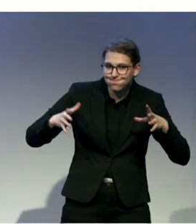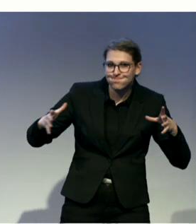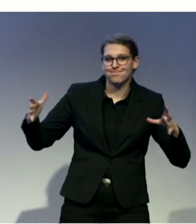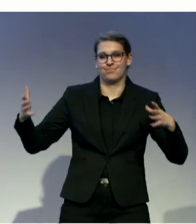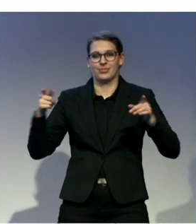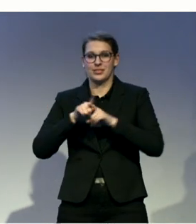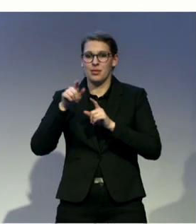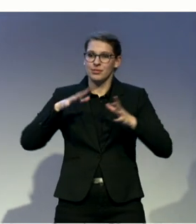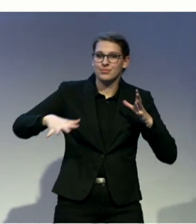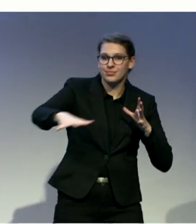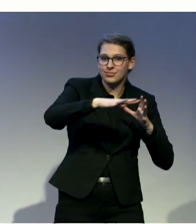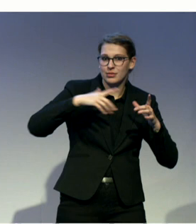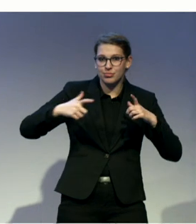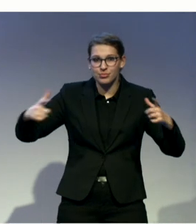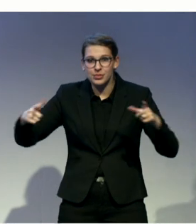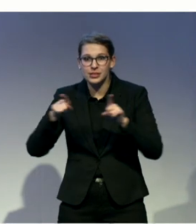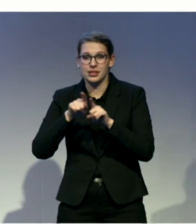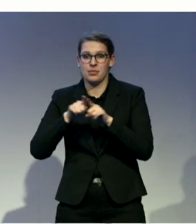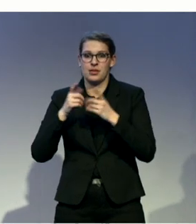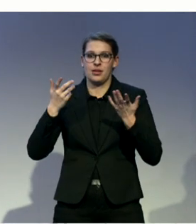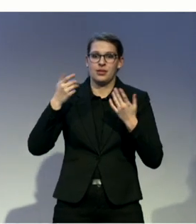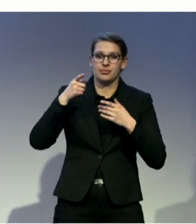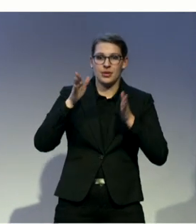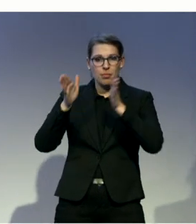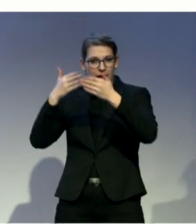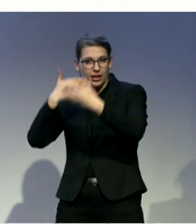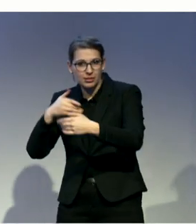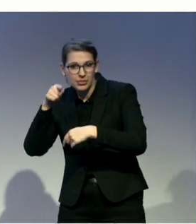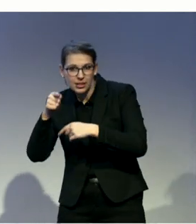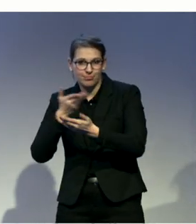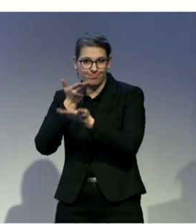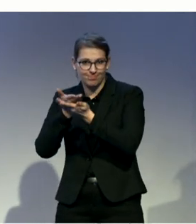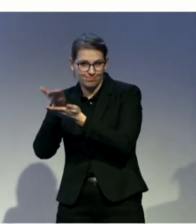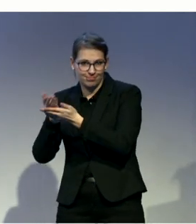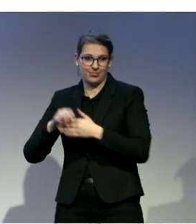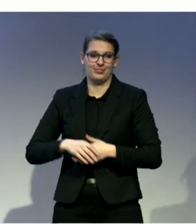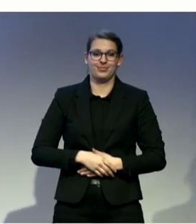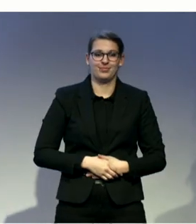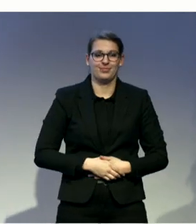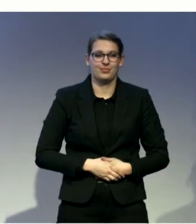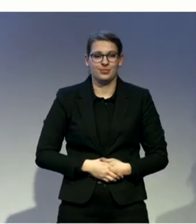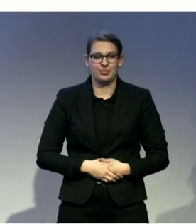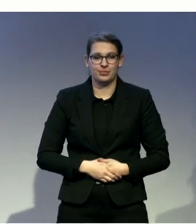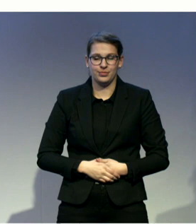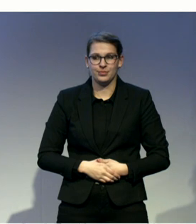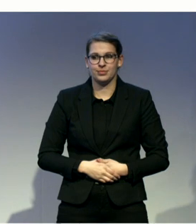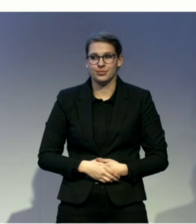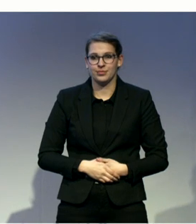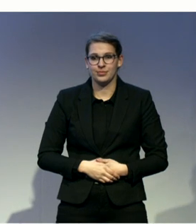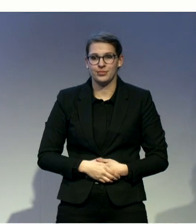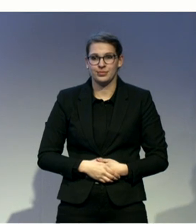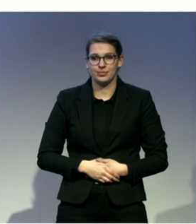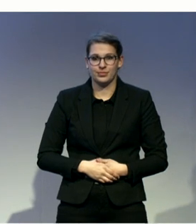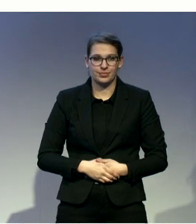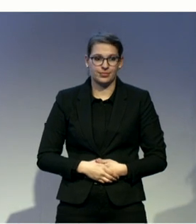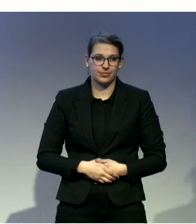Və eyni zamanda bu insanlar üçün mənzillərin daxilində də bütün şəraitlər yaradılması nəzərdə